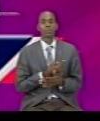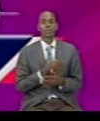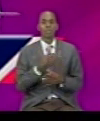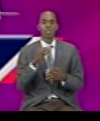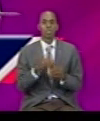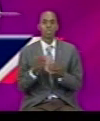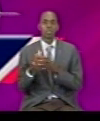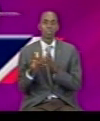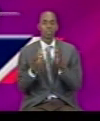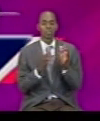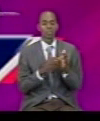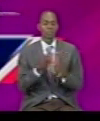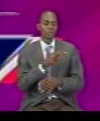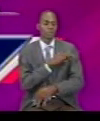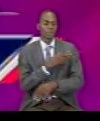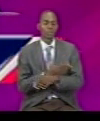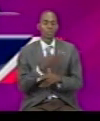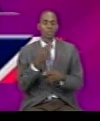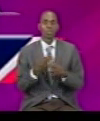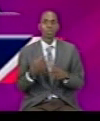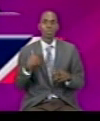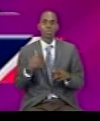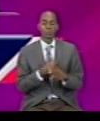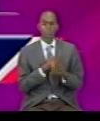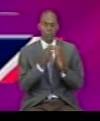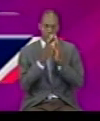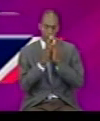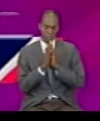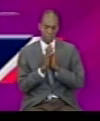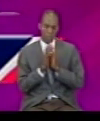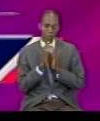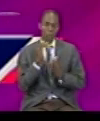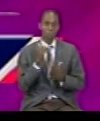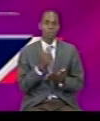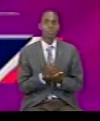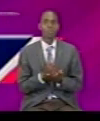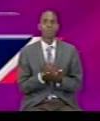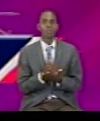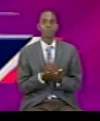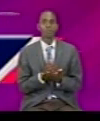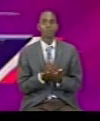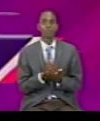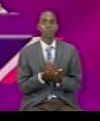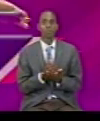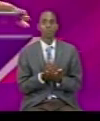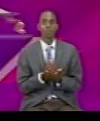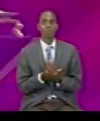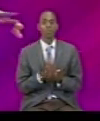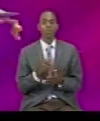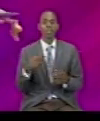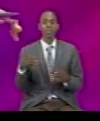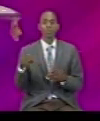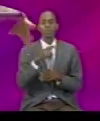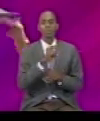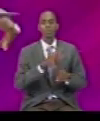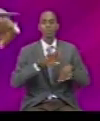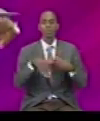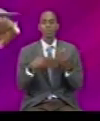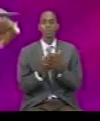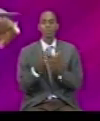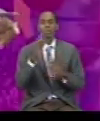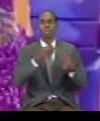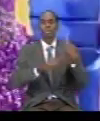In Jesus' mighty name we pray. And every one of us will say,